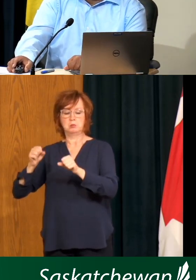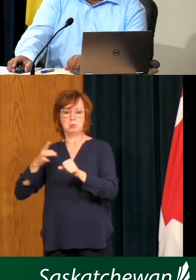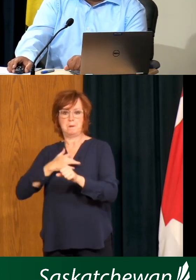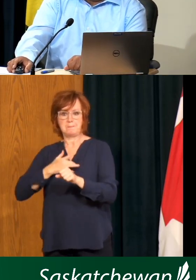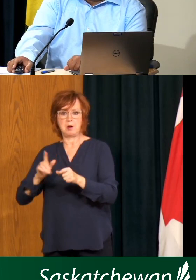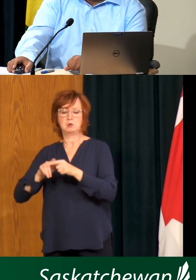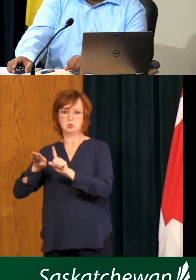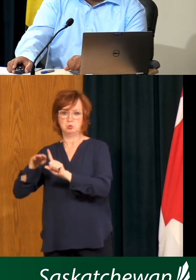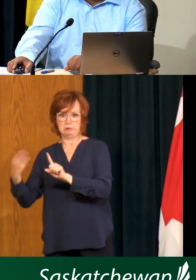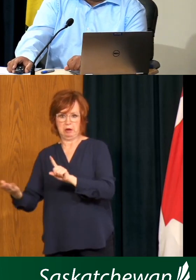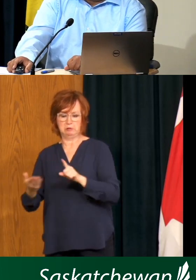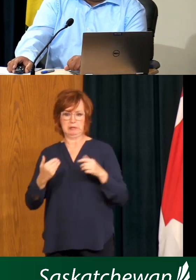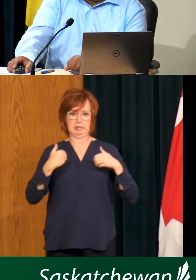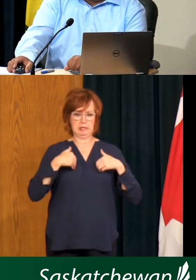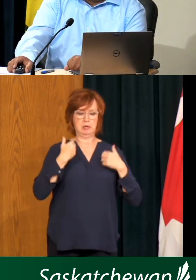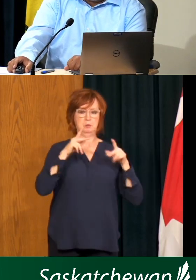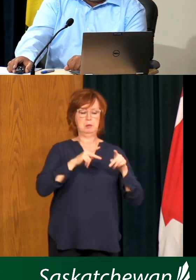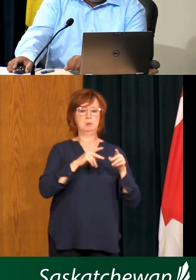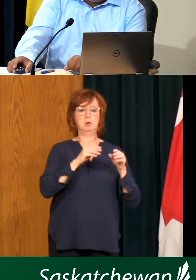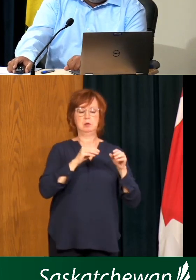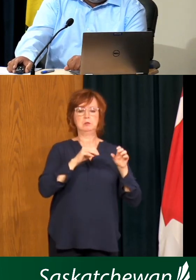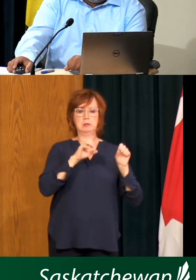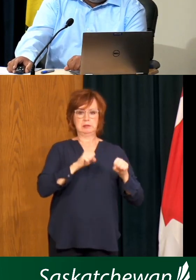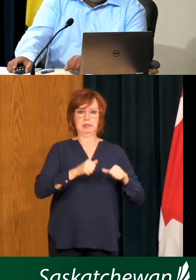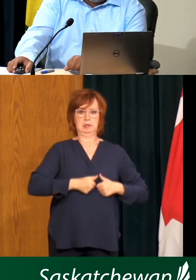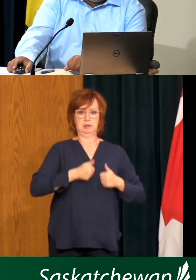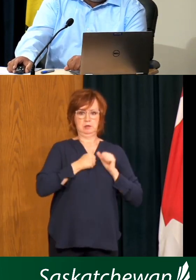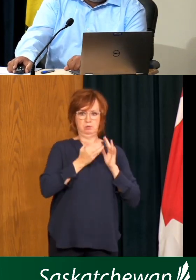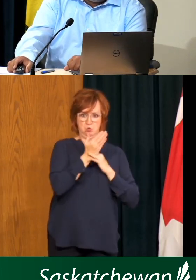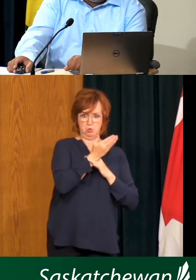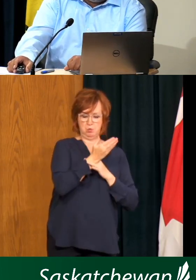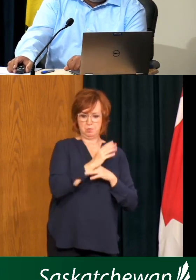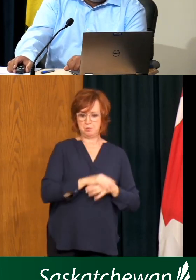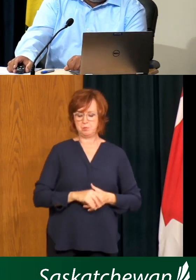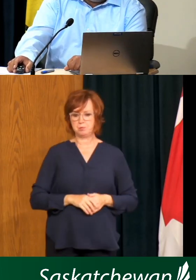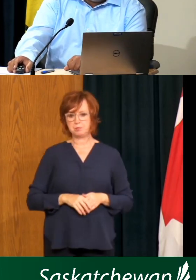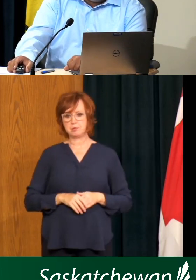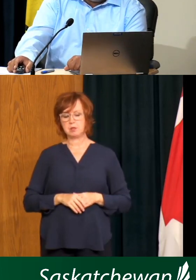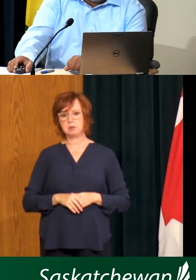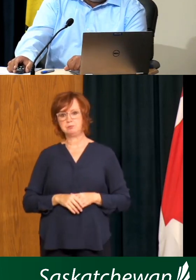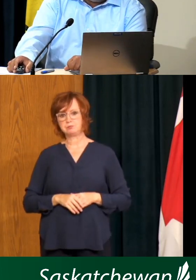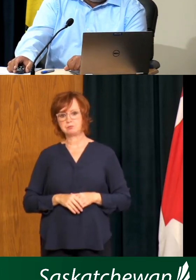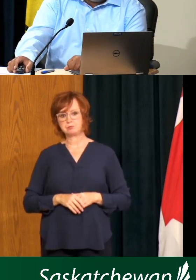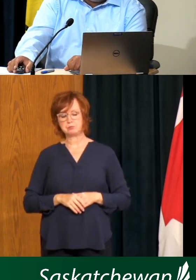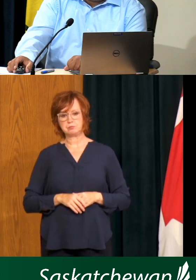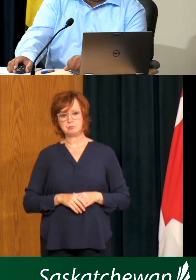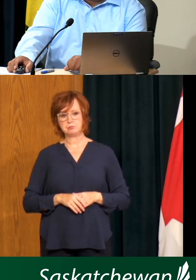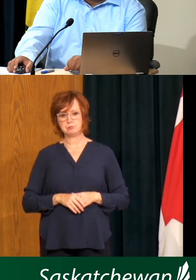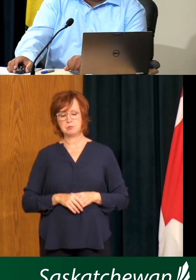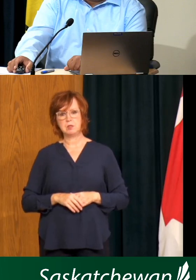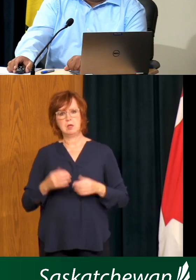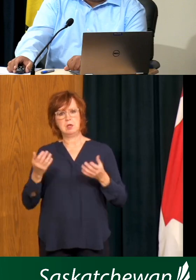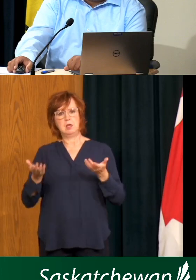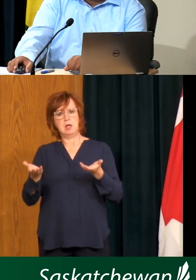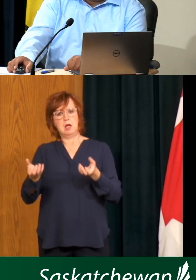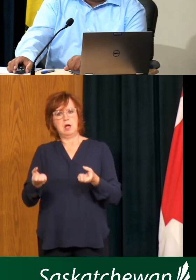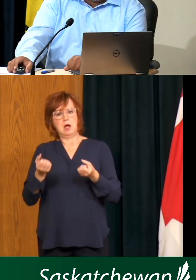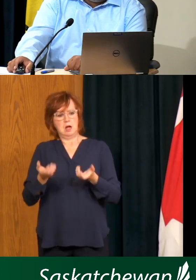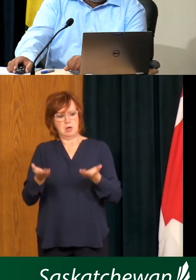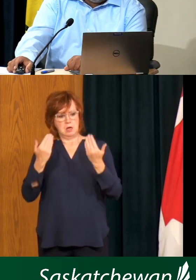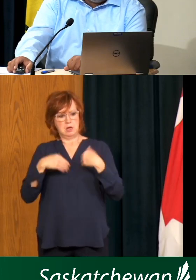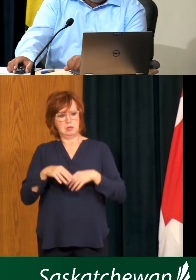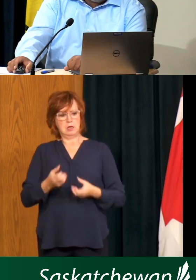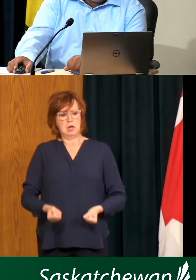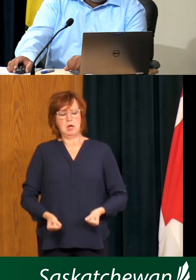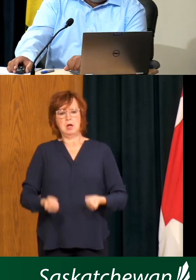There was a question around ventilator use. While we don't have that data precisely, but we do have data on intubations, which could be a proxy